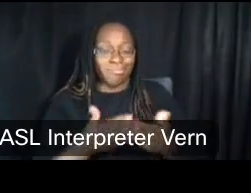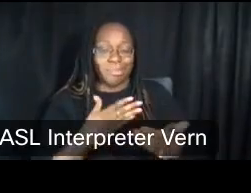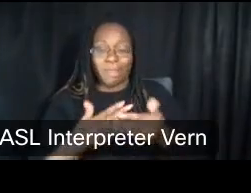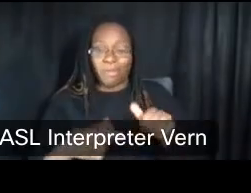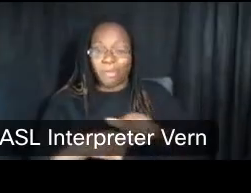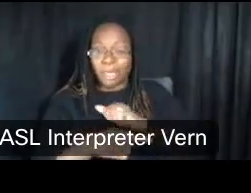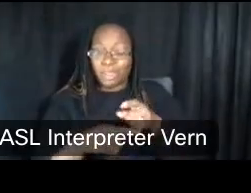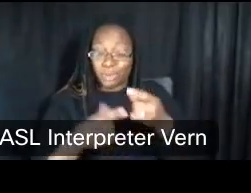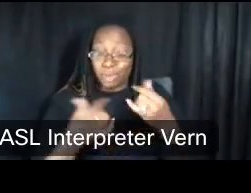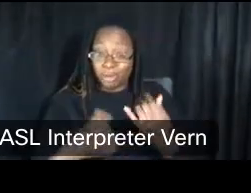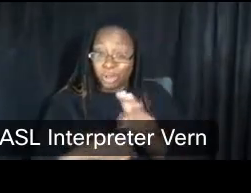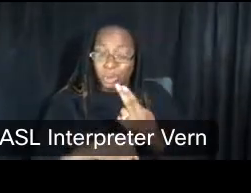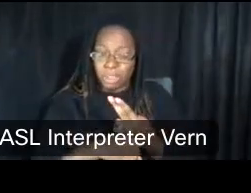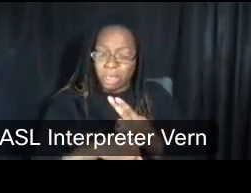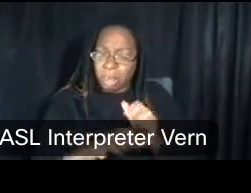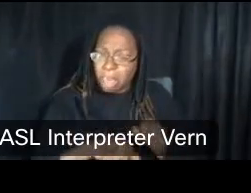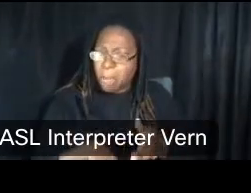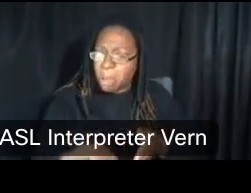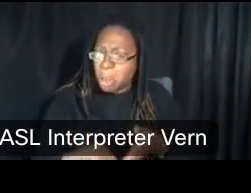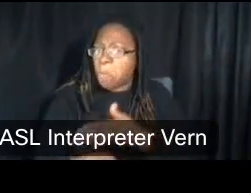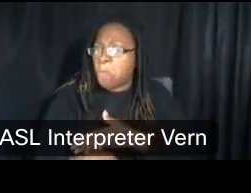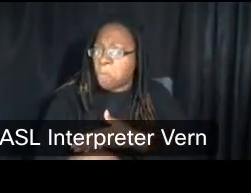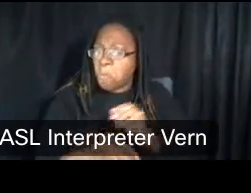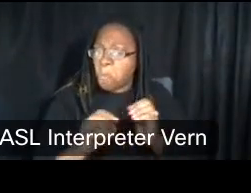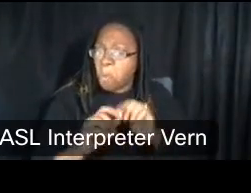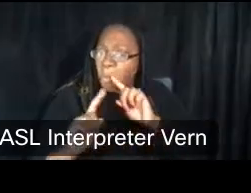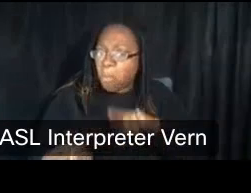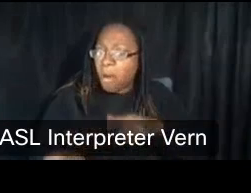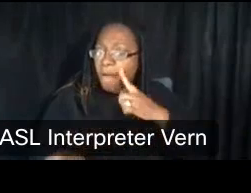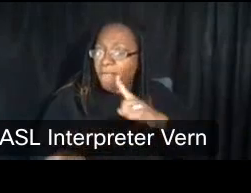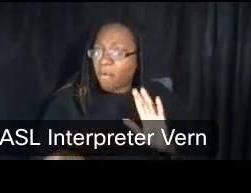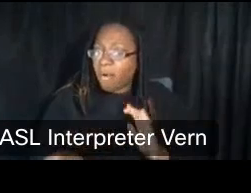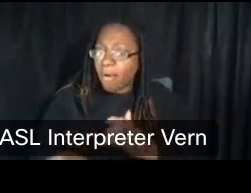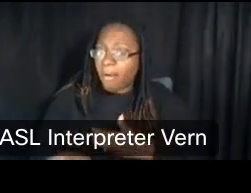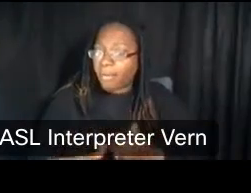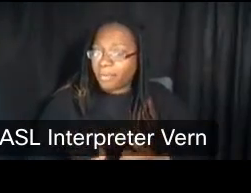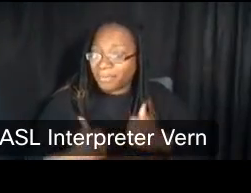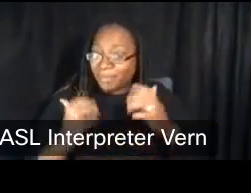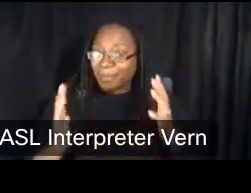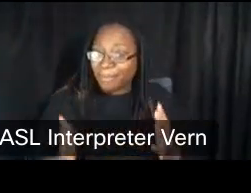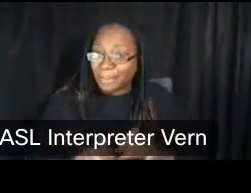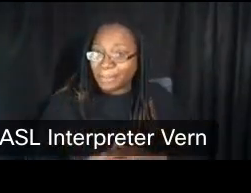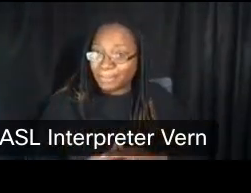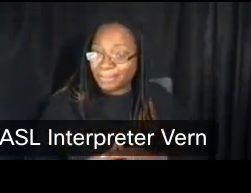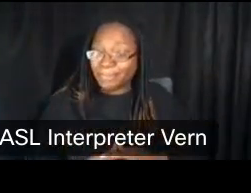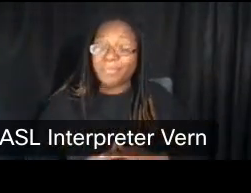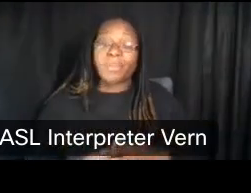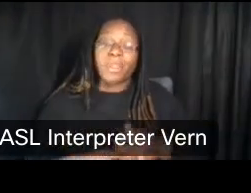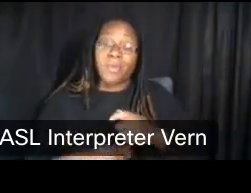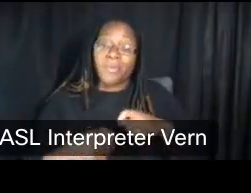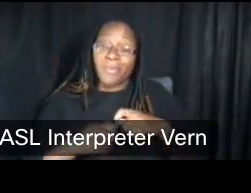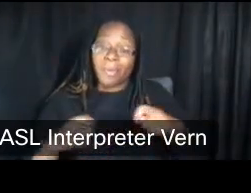you're using to be more responsive for survivors. And then we'll be sure to round out the session with